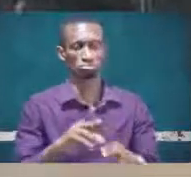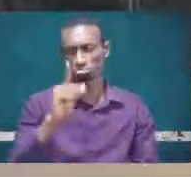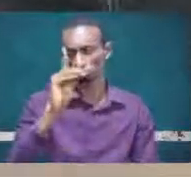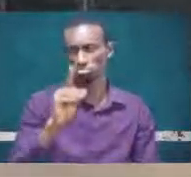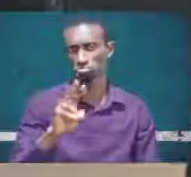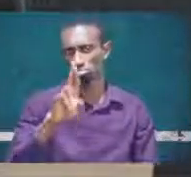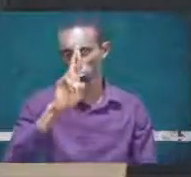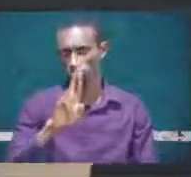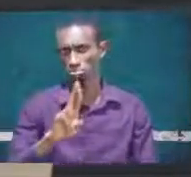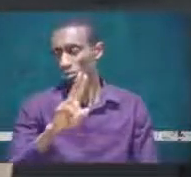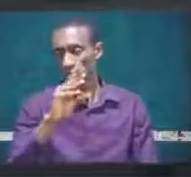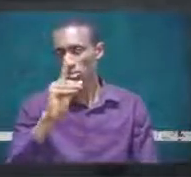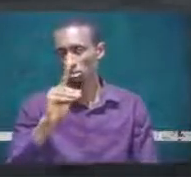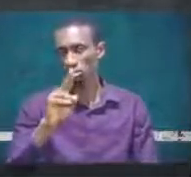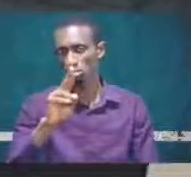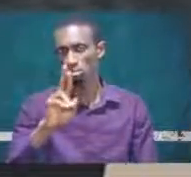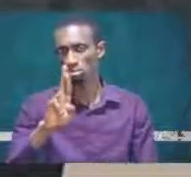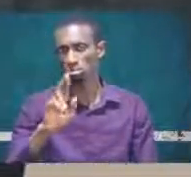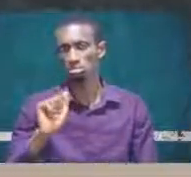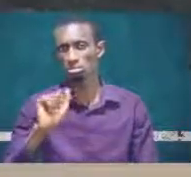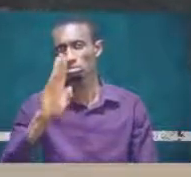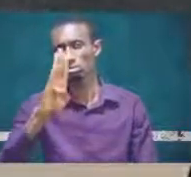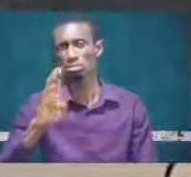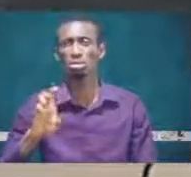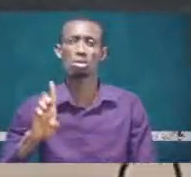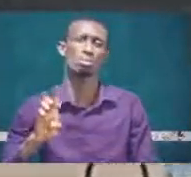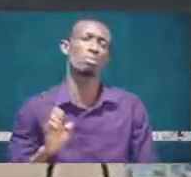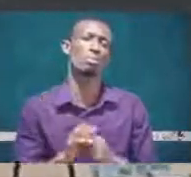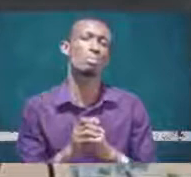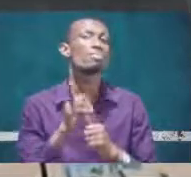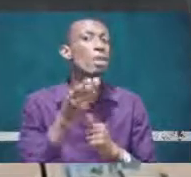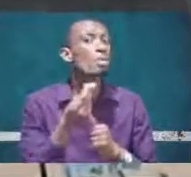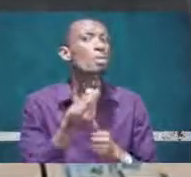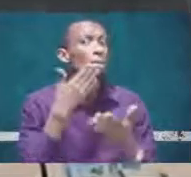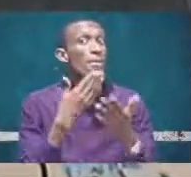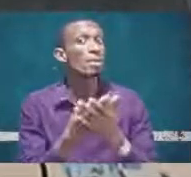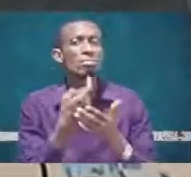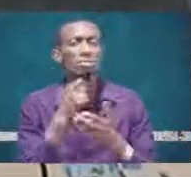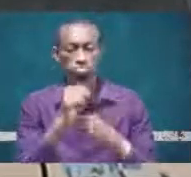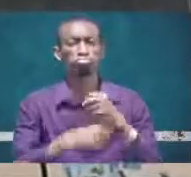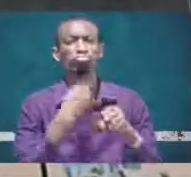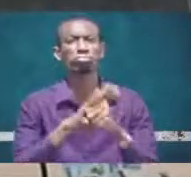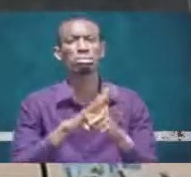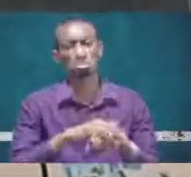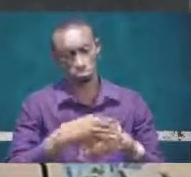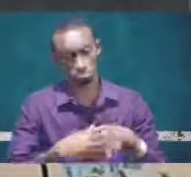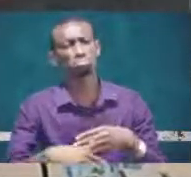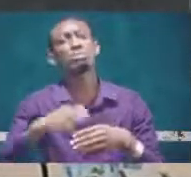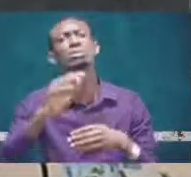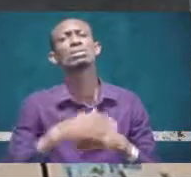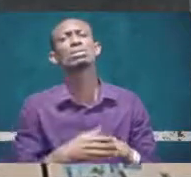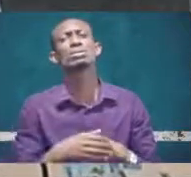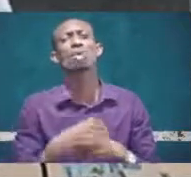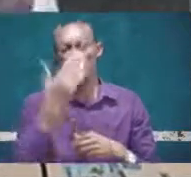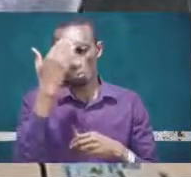meant by durable. Now, good money should be durable. Why is it that good money should